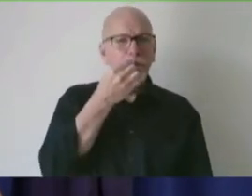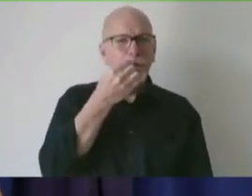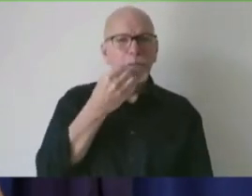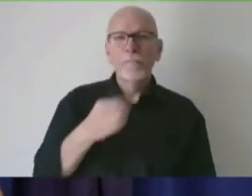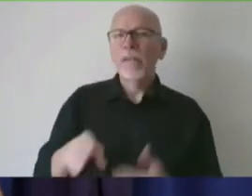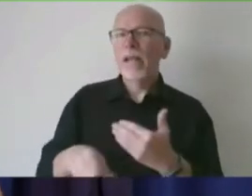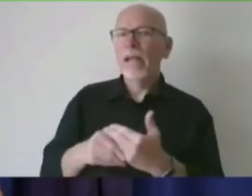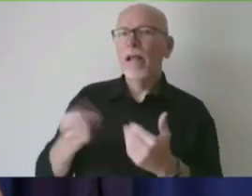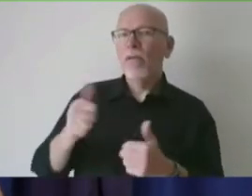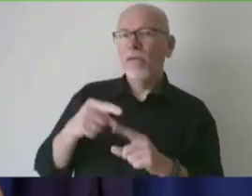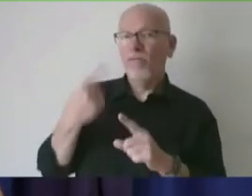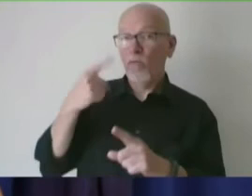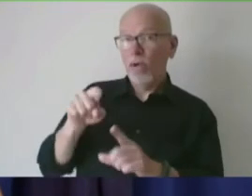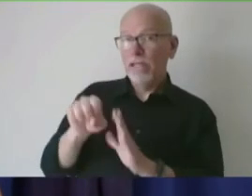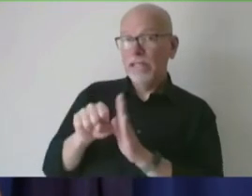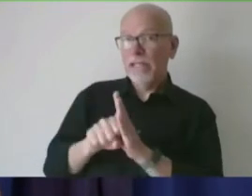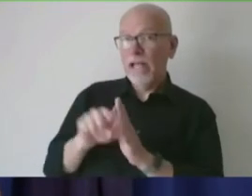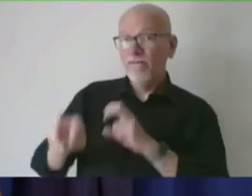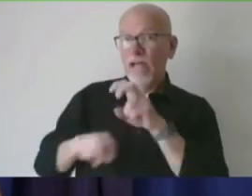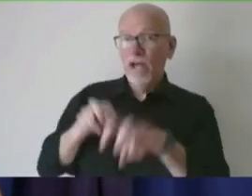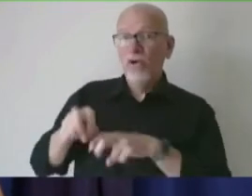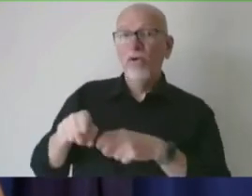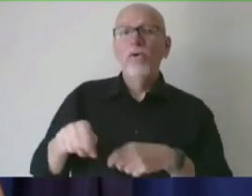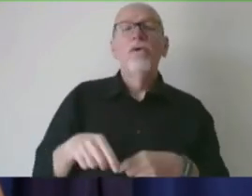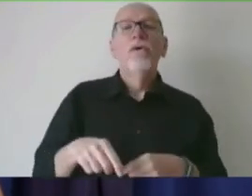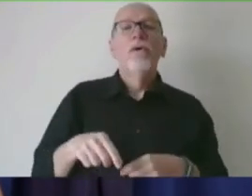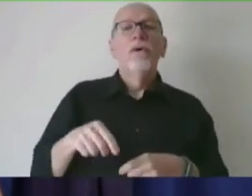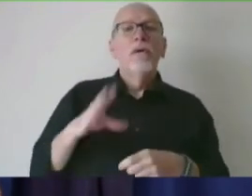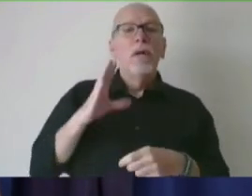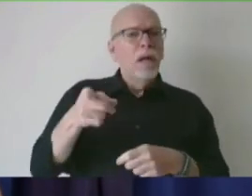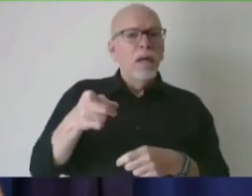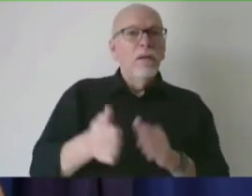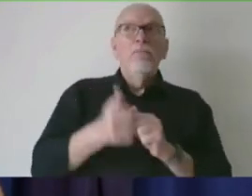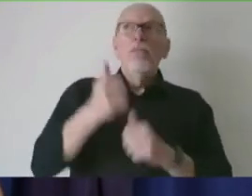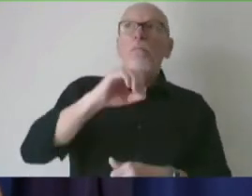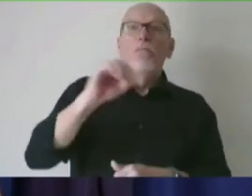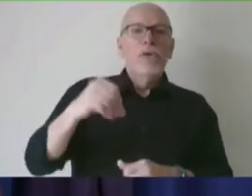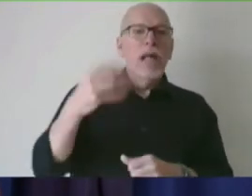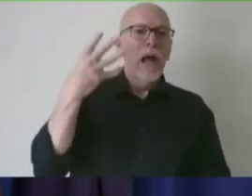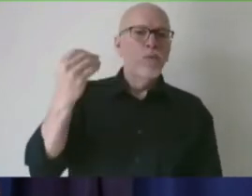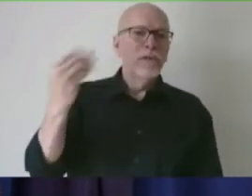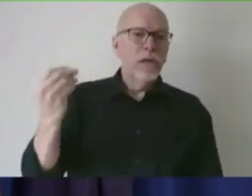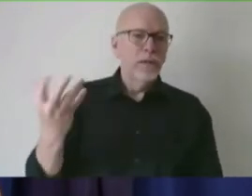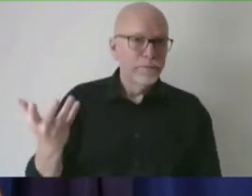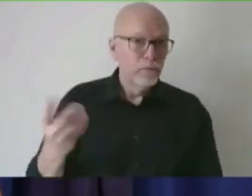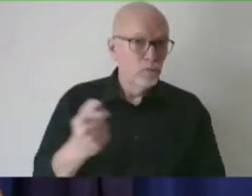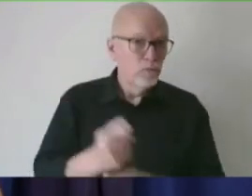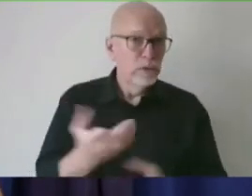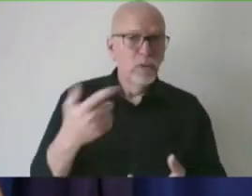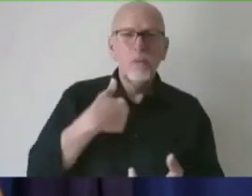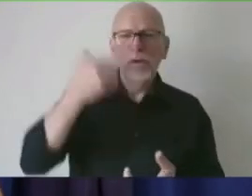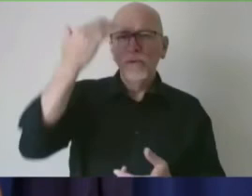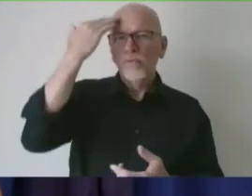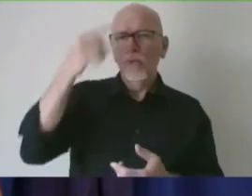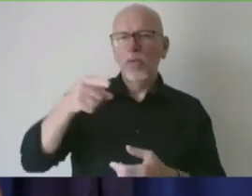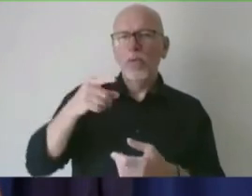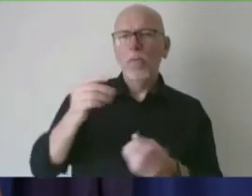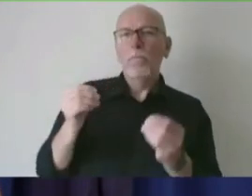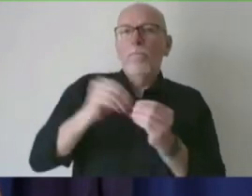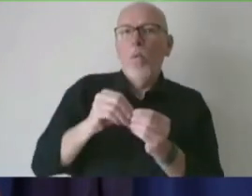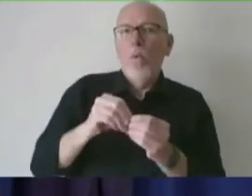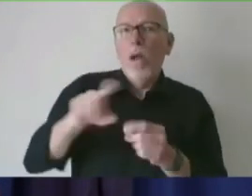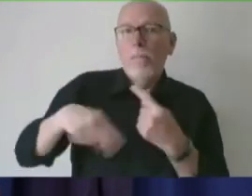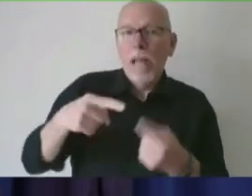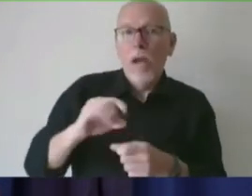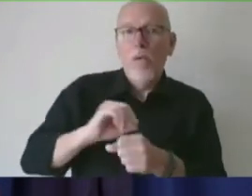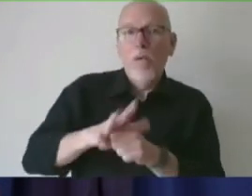specific to the state fair is that it's largely outside, which we still know. We know a lot more about this virus now than we did last year, is that